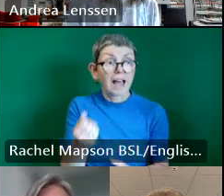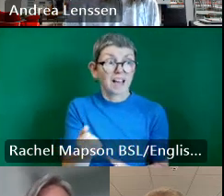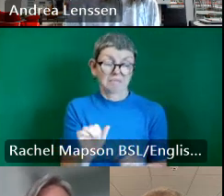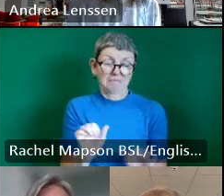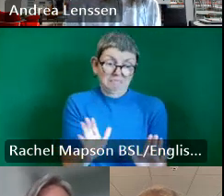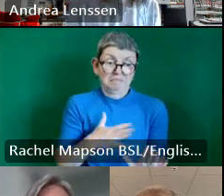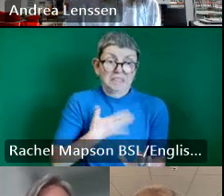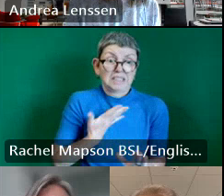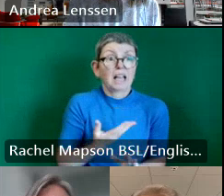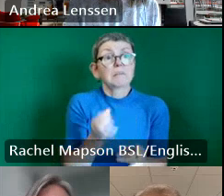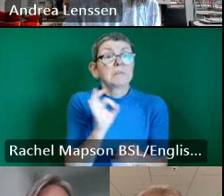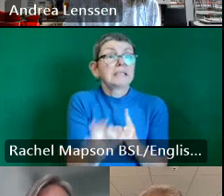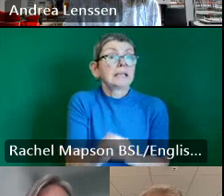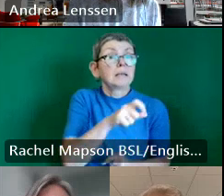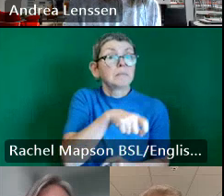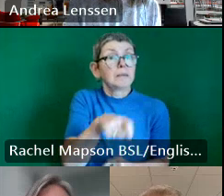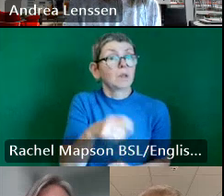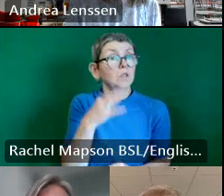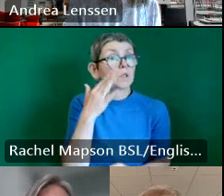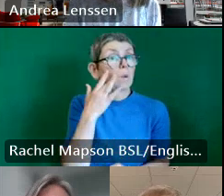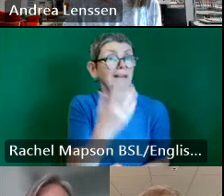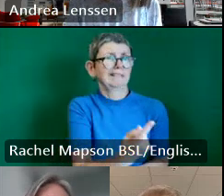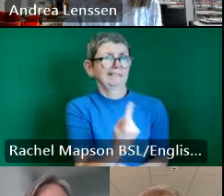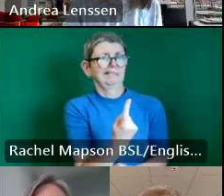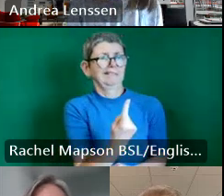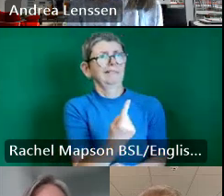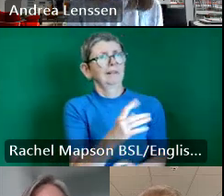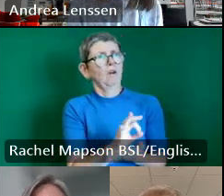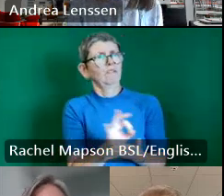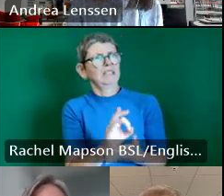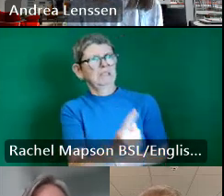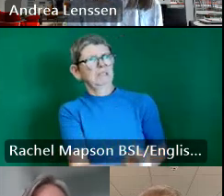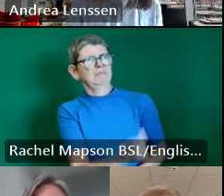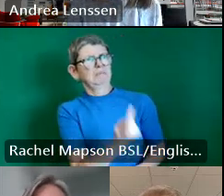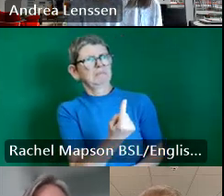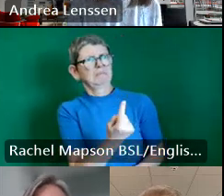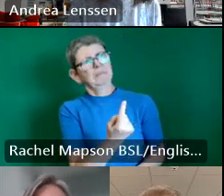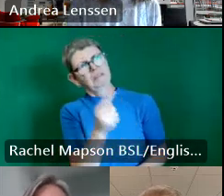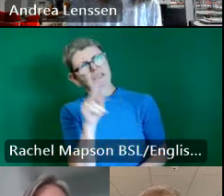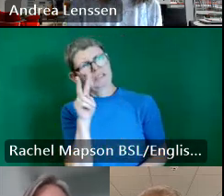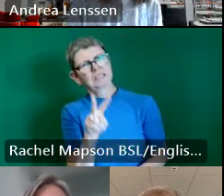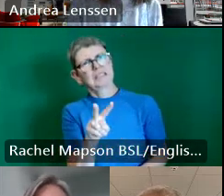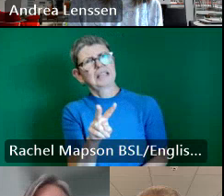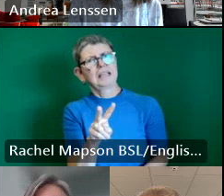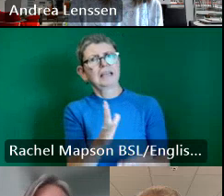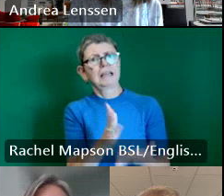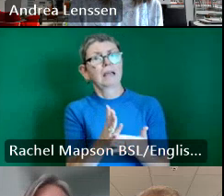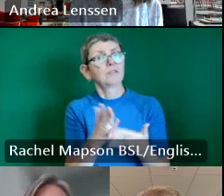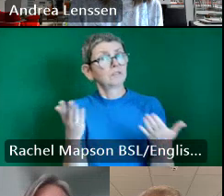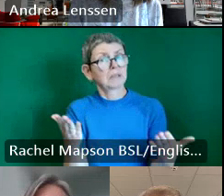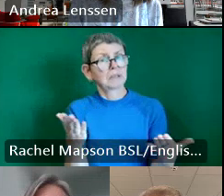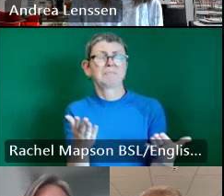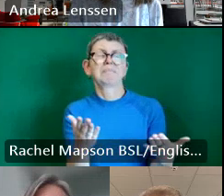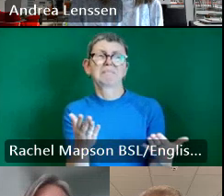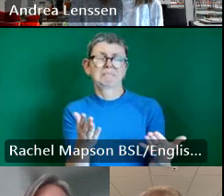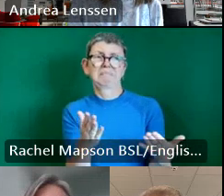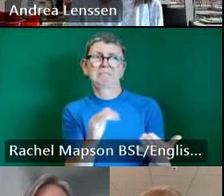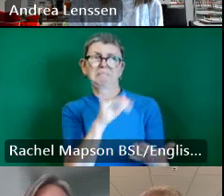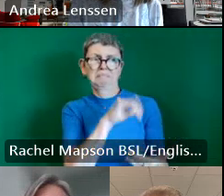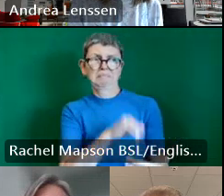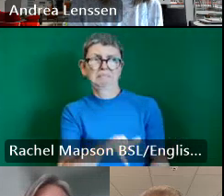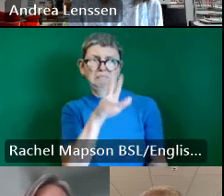when they come into their office, they're, all they see are the stereotypical makeups of that racialized body.